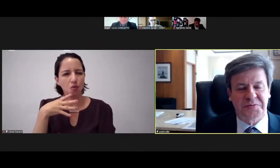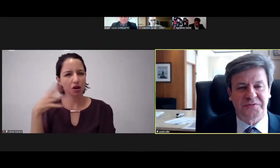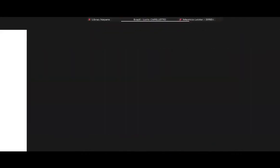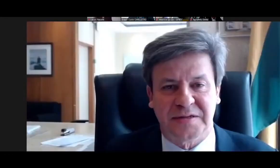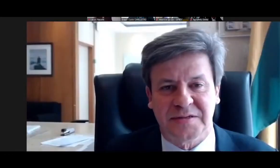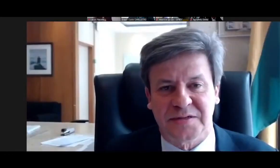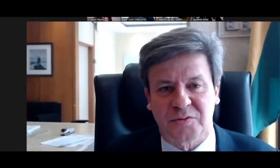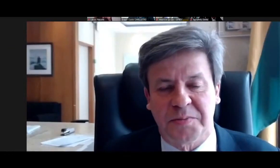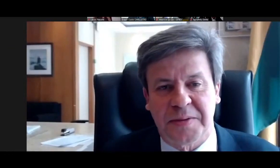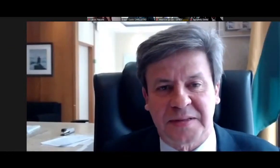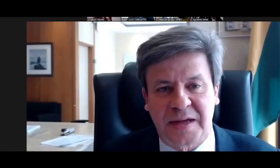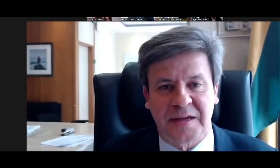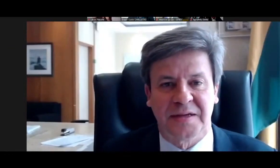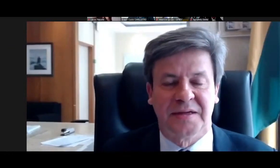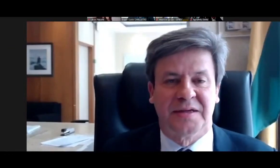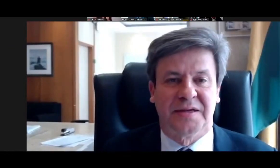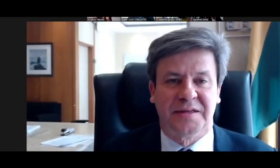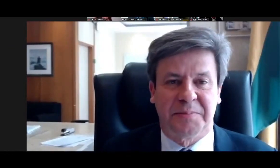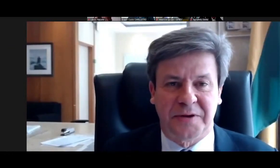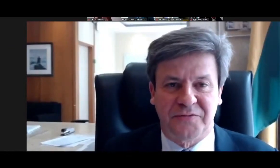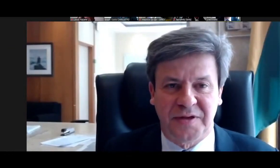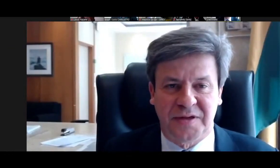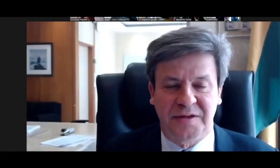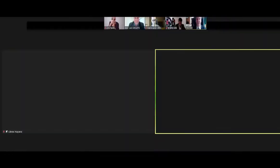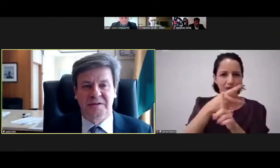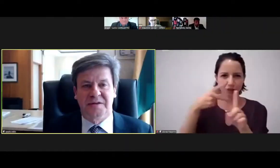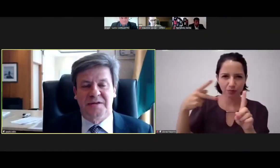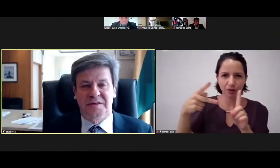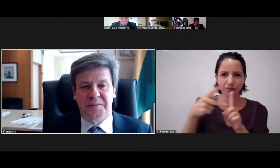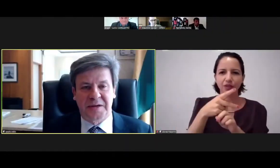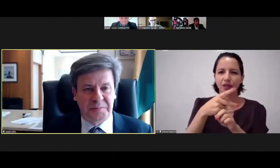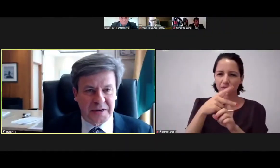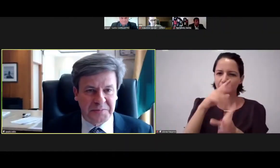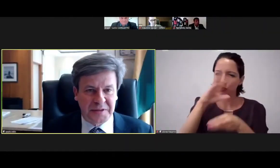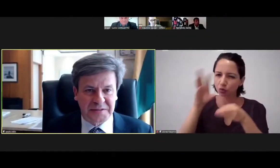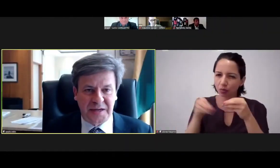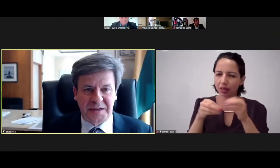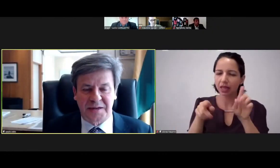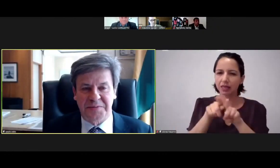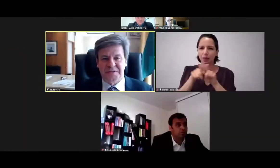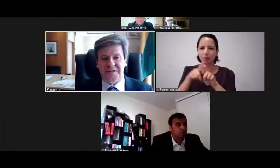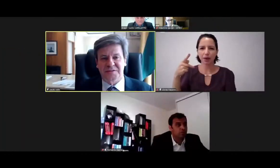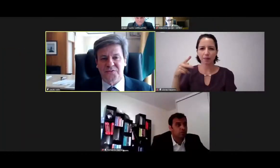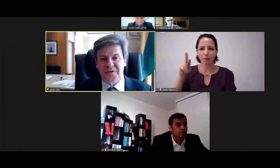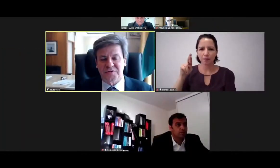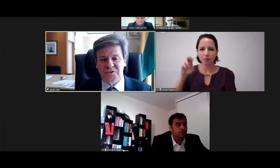well the good quality of Previc, of